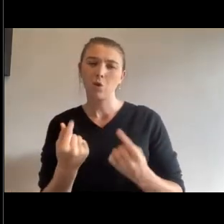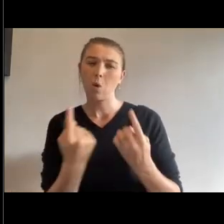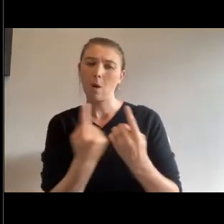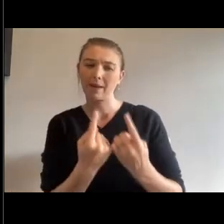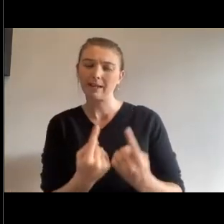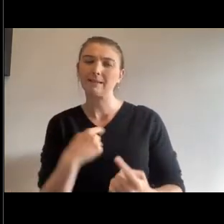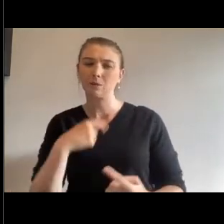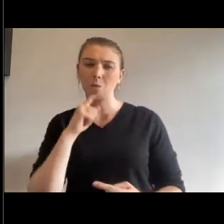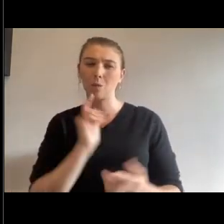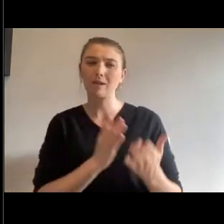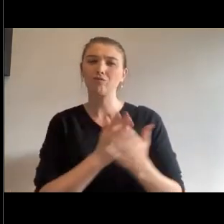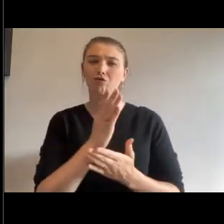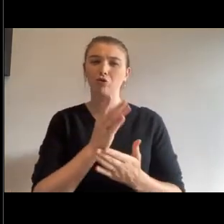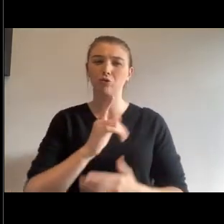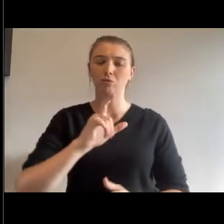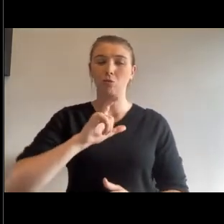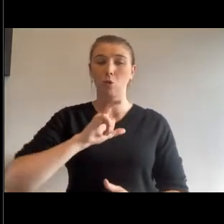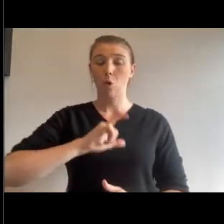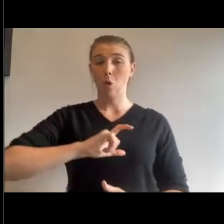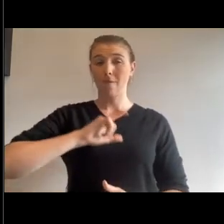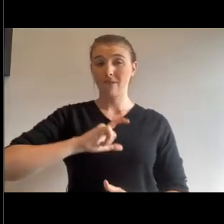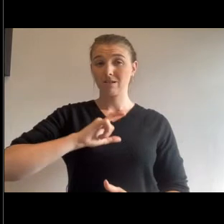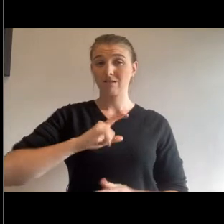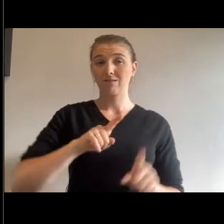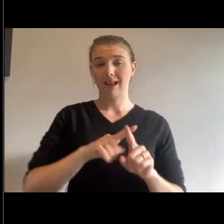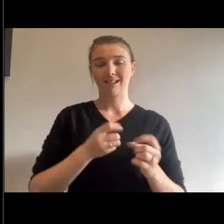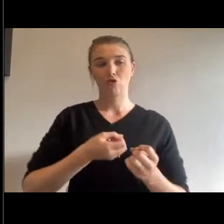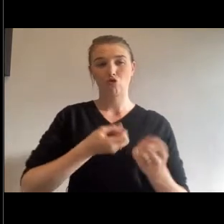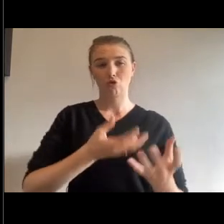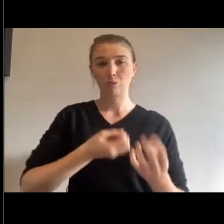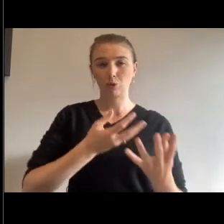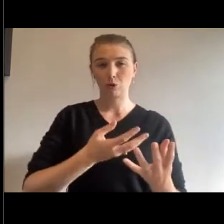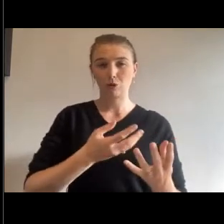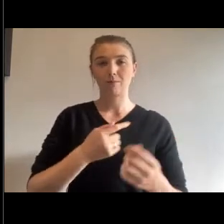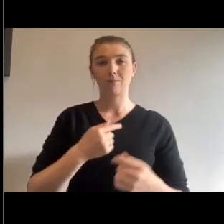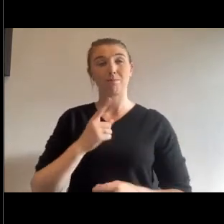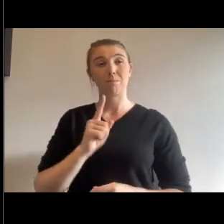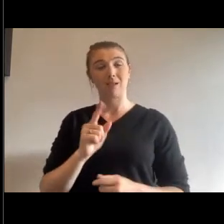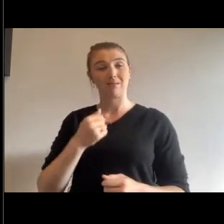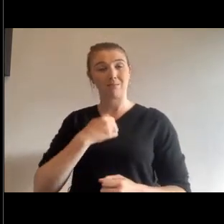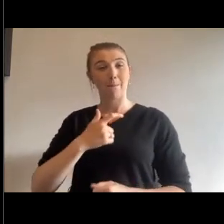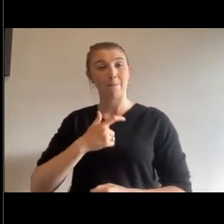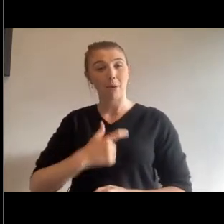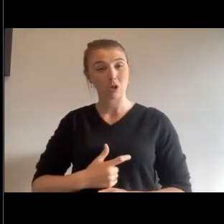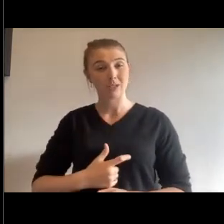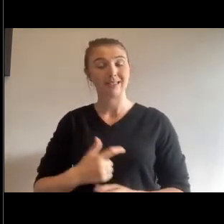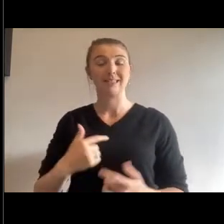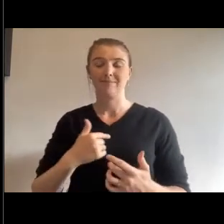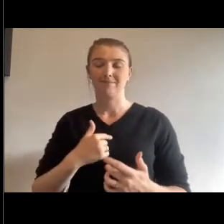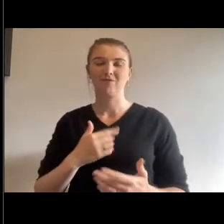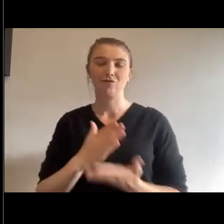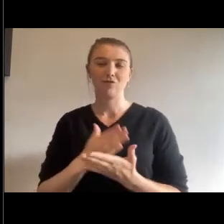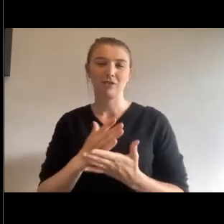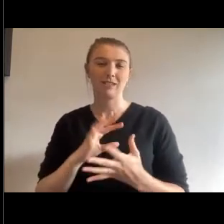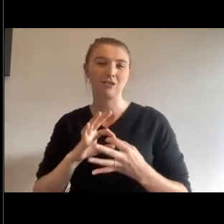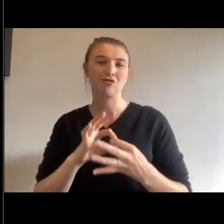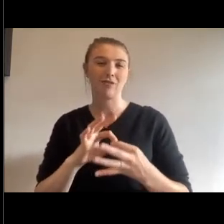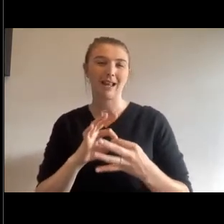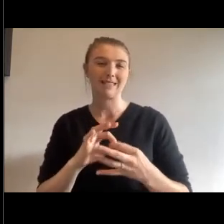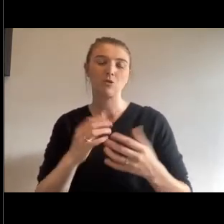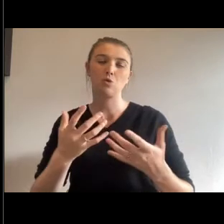and contribution, but my personal journey about belonging is actually relating to